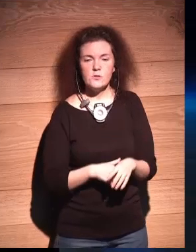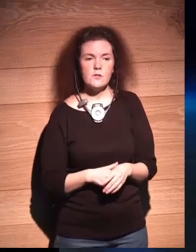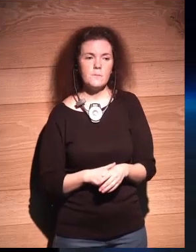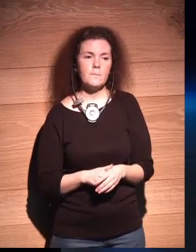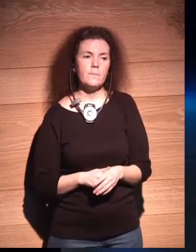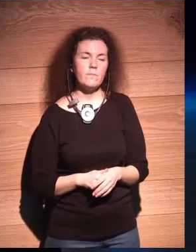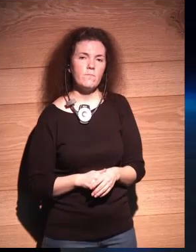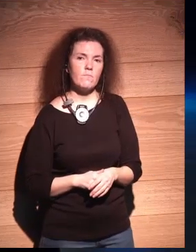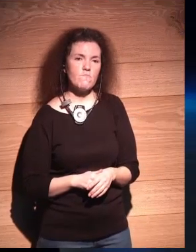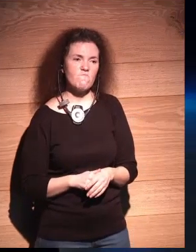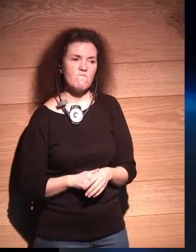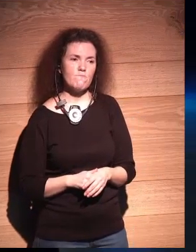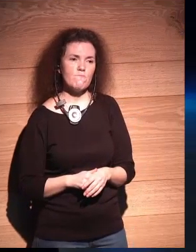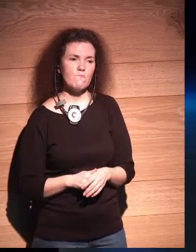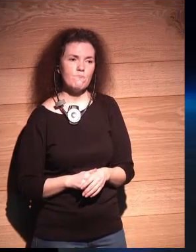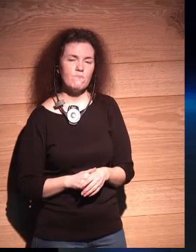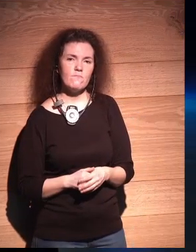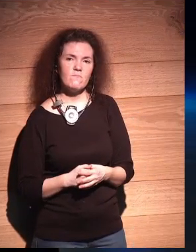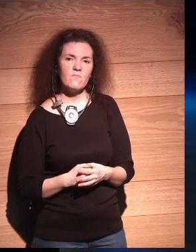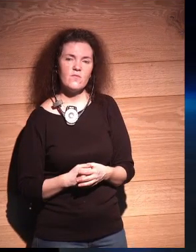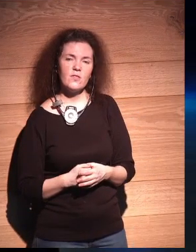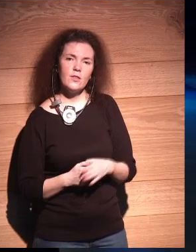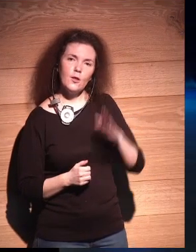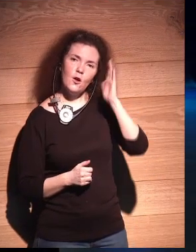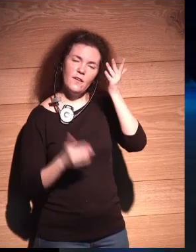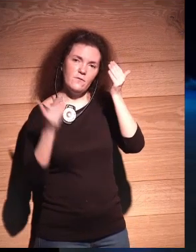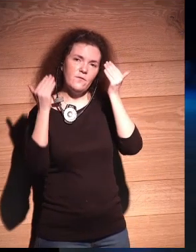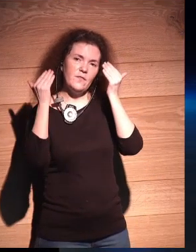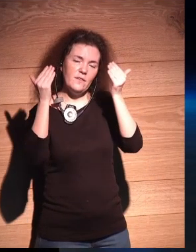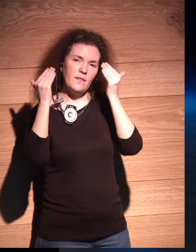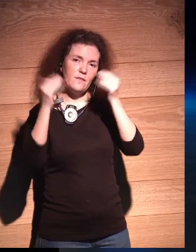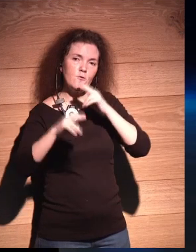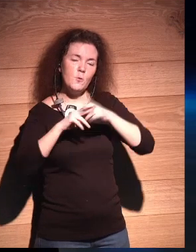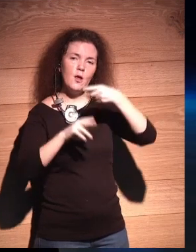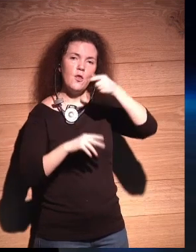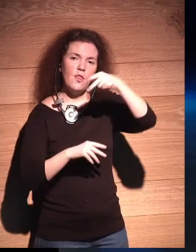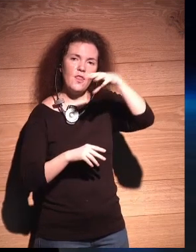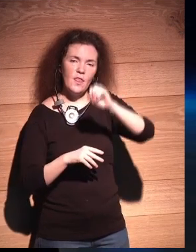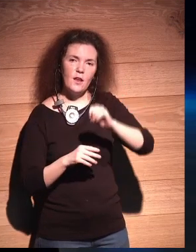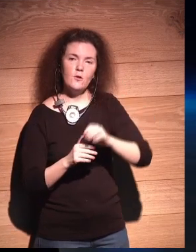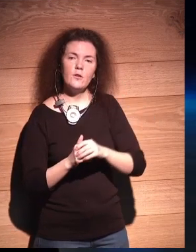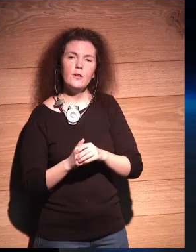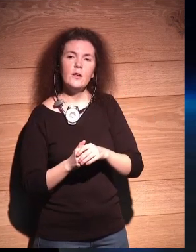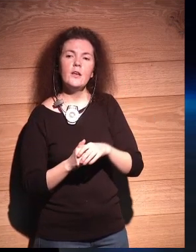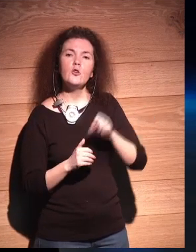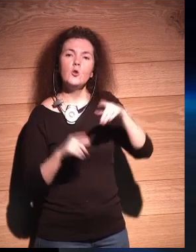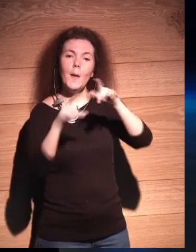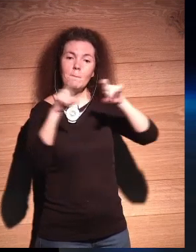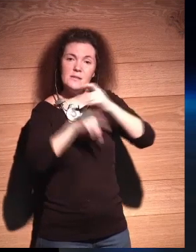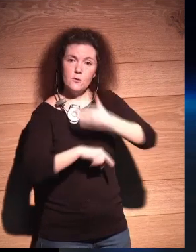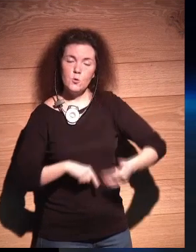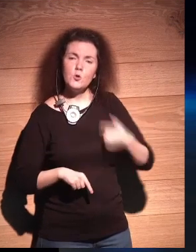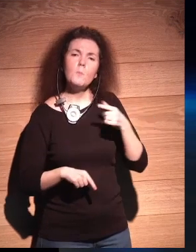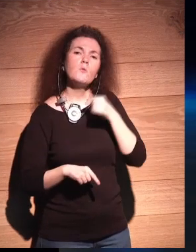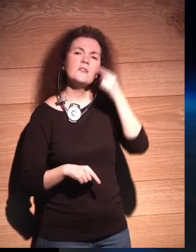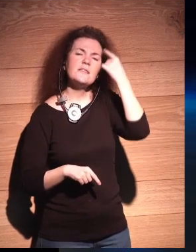Laurie. Congratulations, it was very inspiring. I am Gonzalo Carmona, I am an entrepreneur. I would like to know, how do you